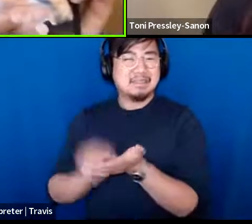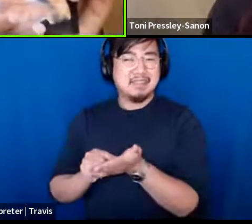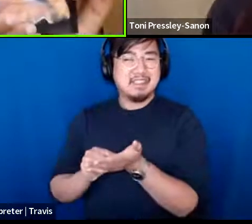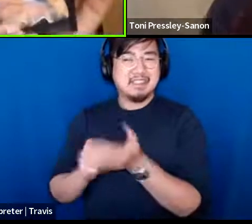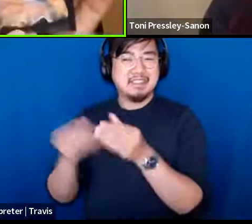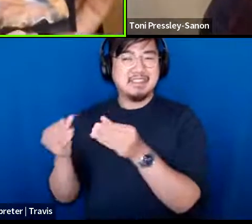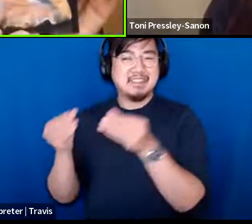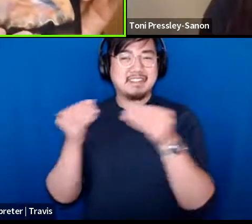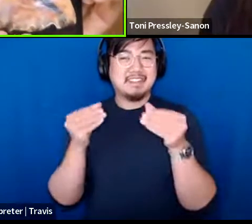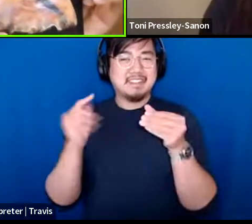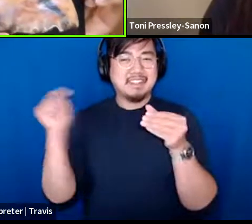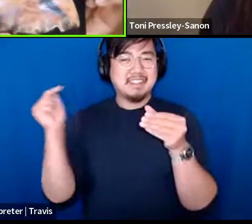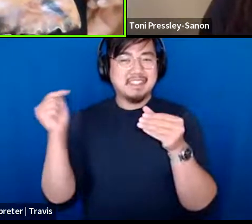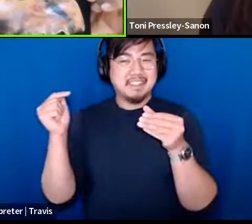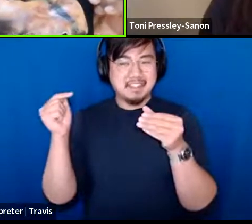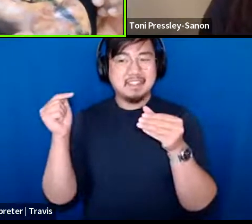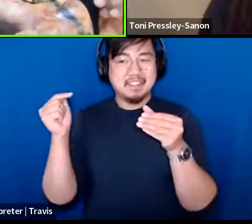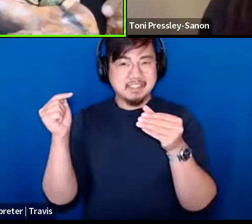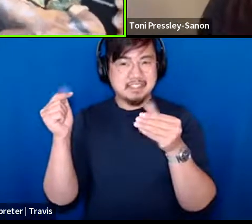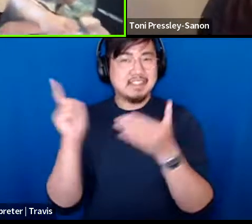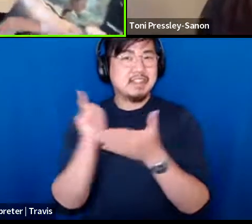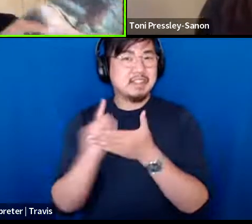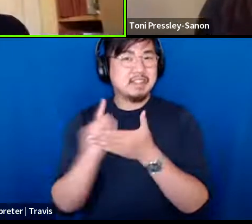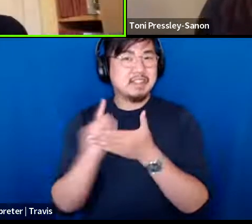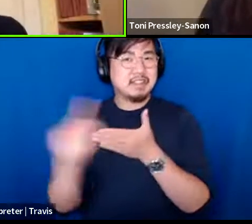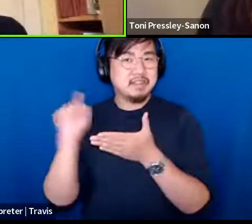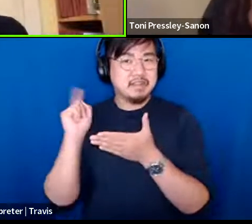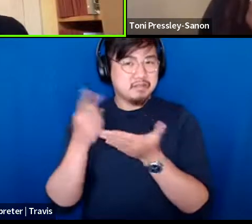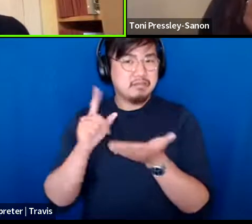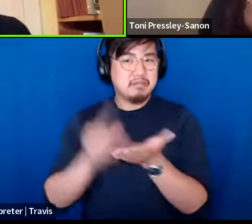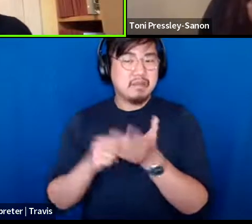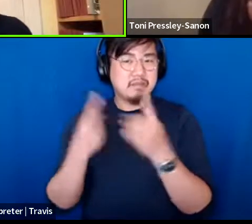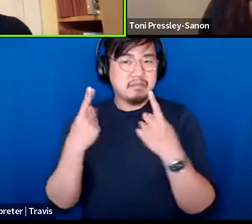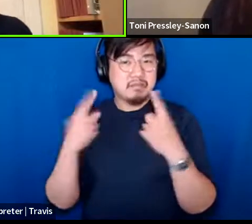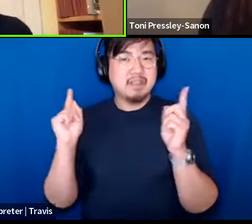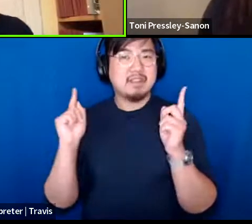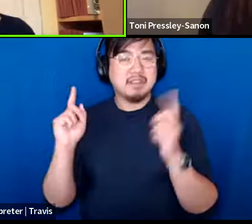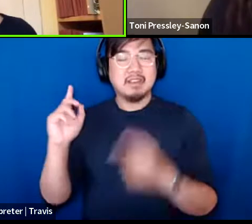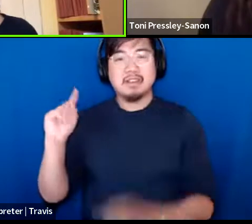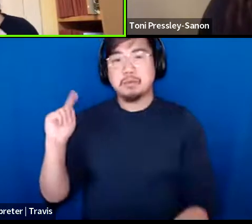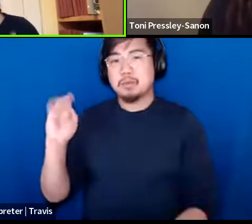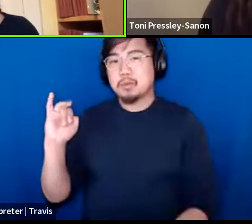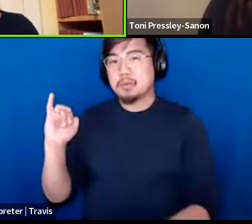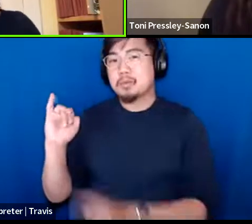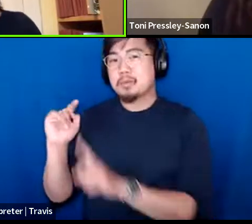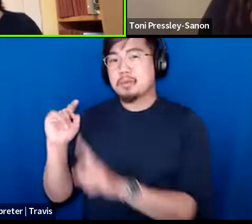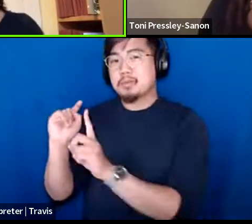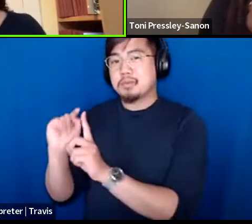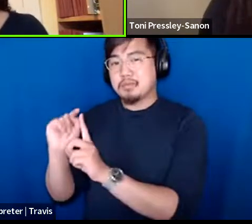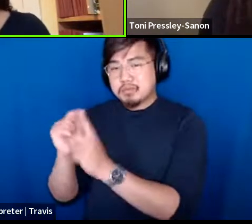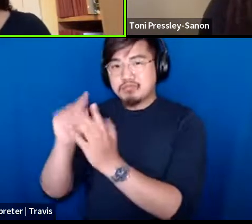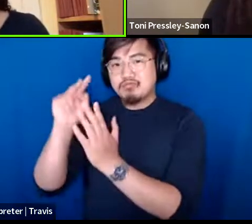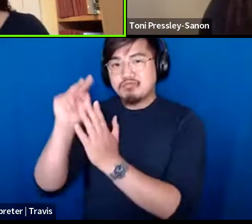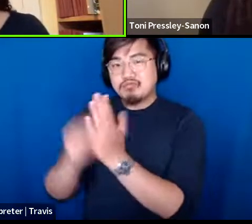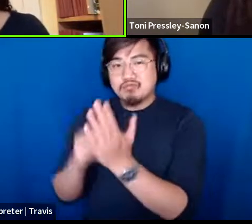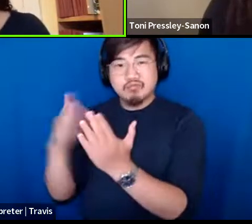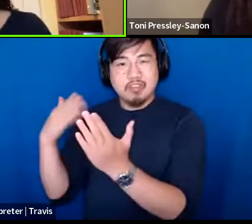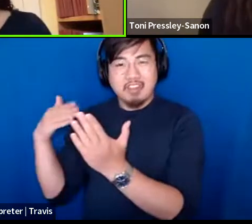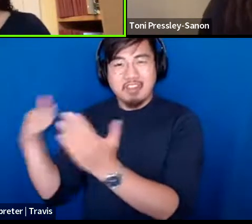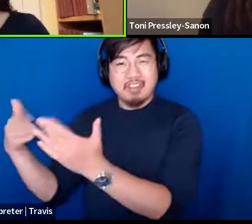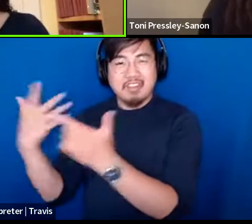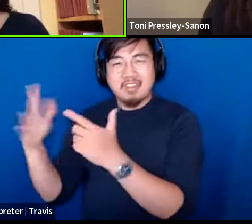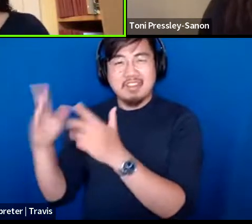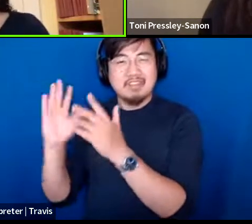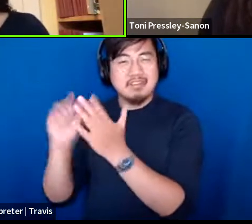this. This just came out last week. And Toni read it and commented on it,